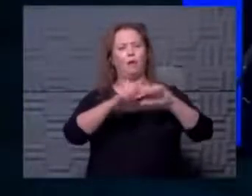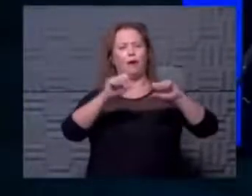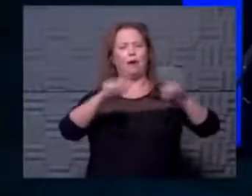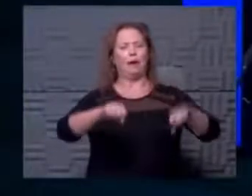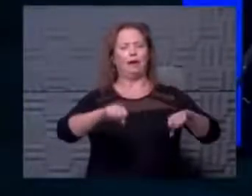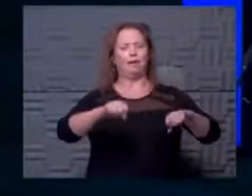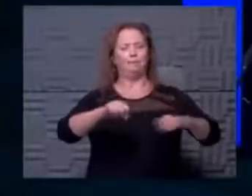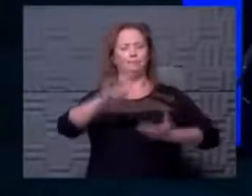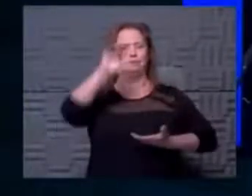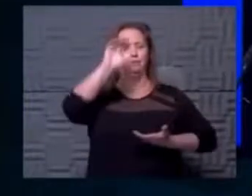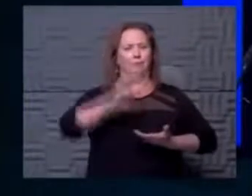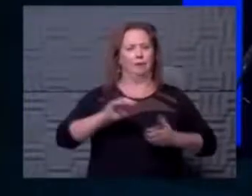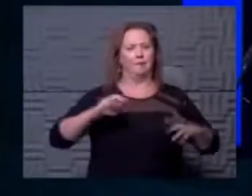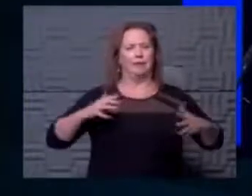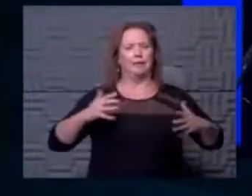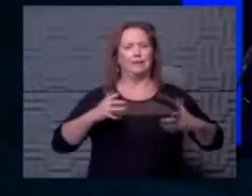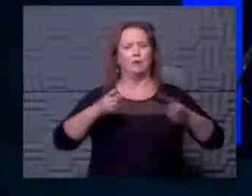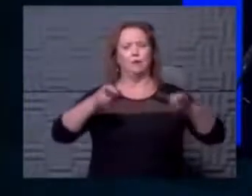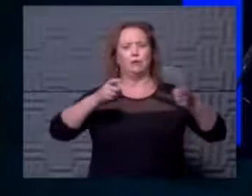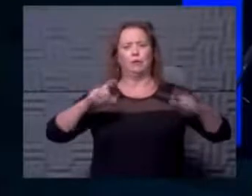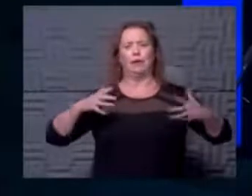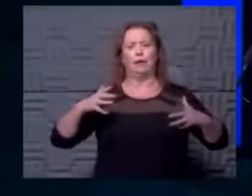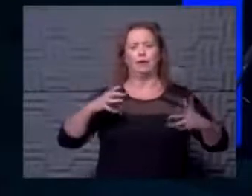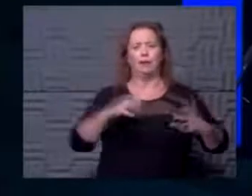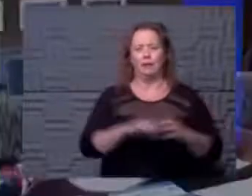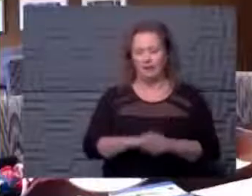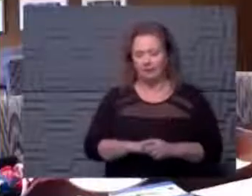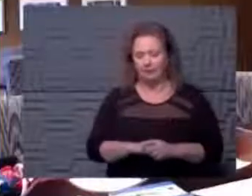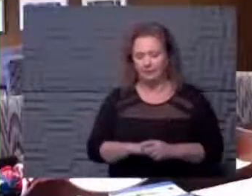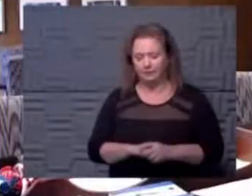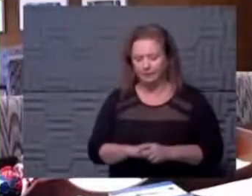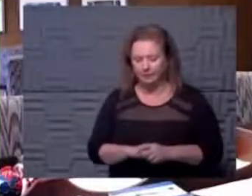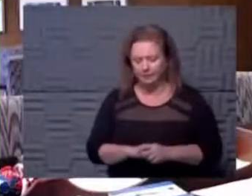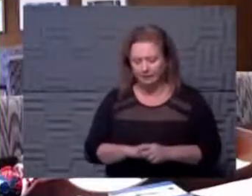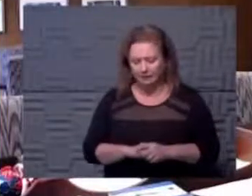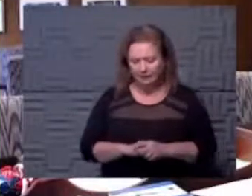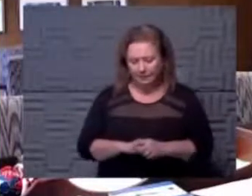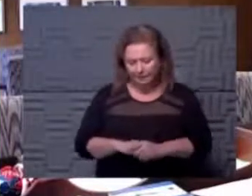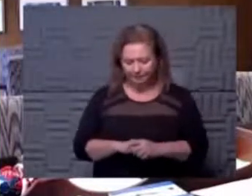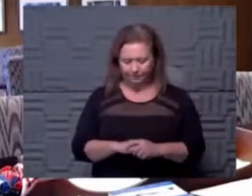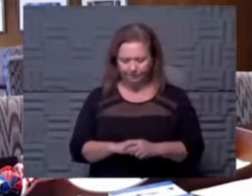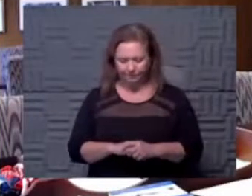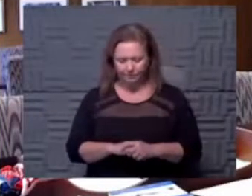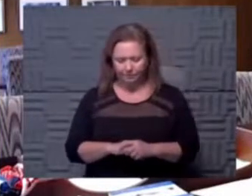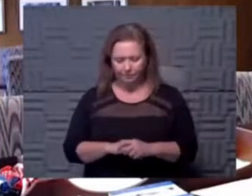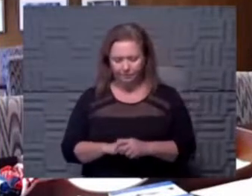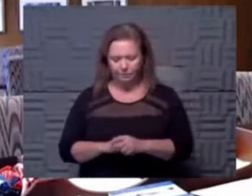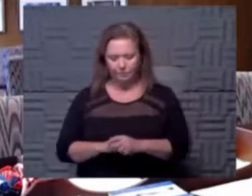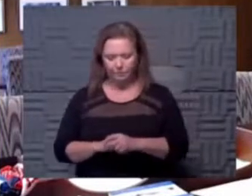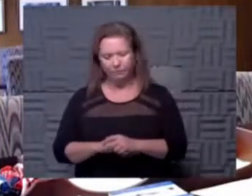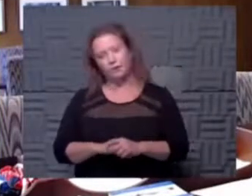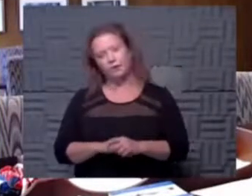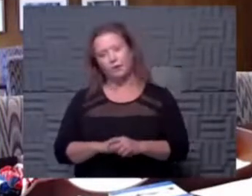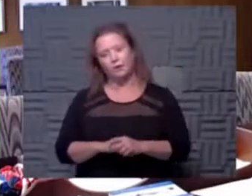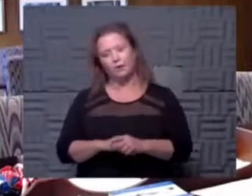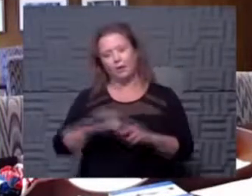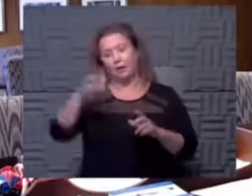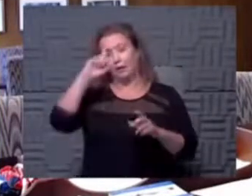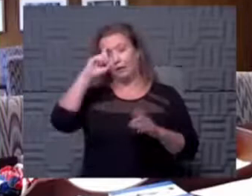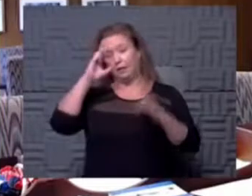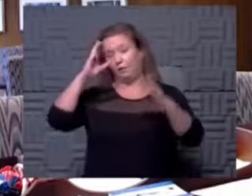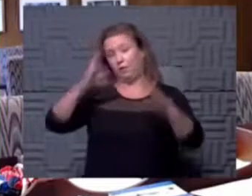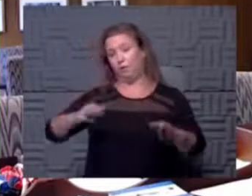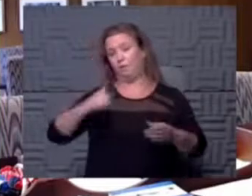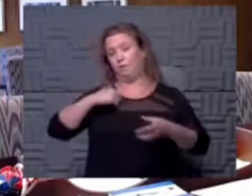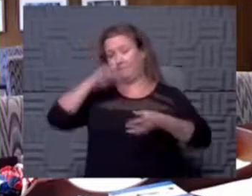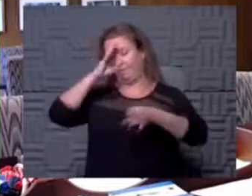being anxious or deal with it, cope with it? Yeah. Well, I think if you're if a person of